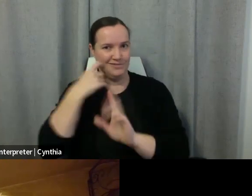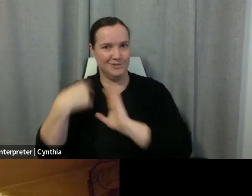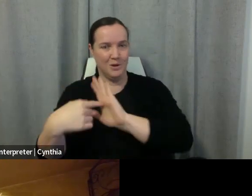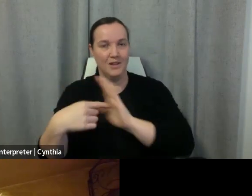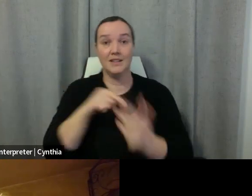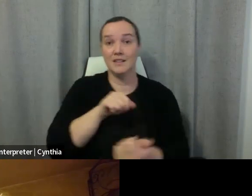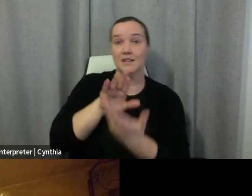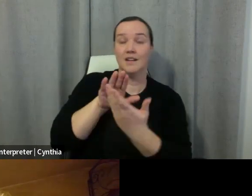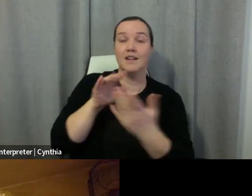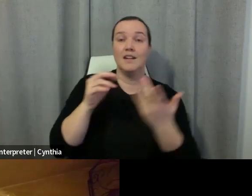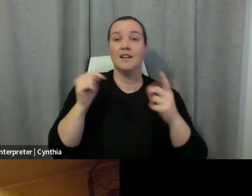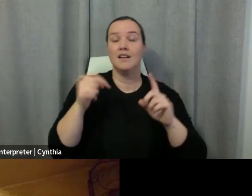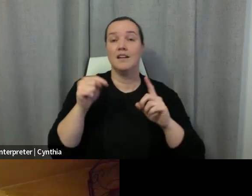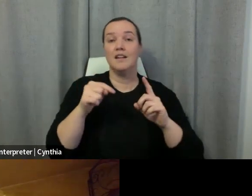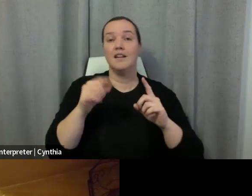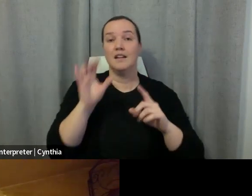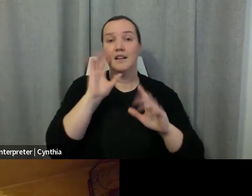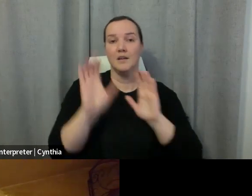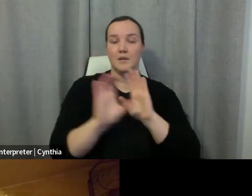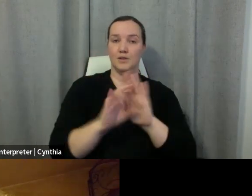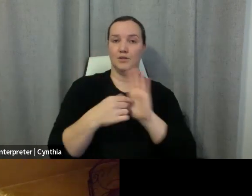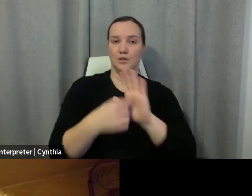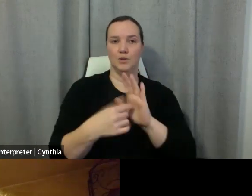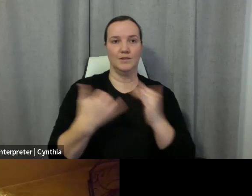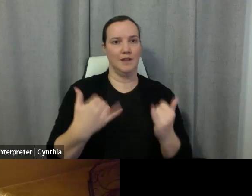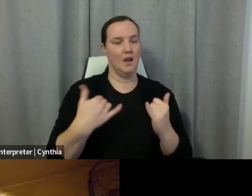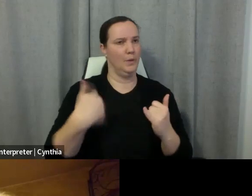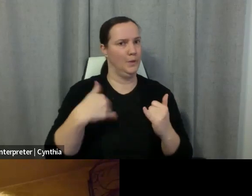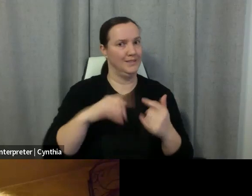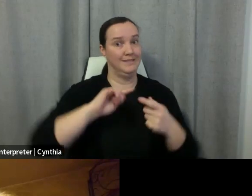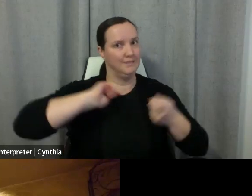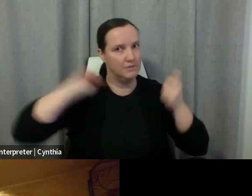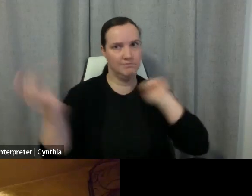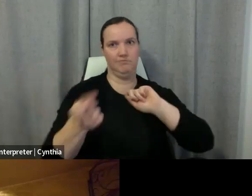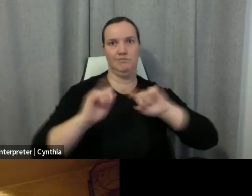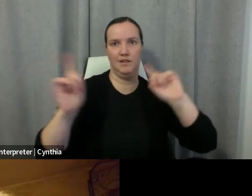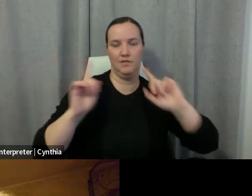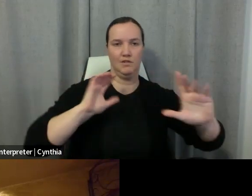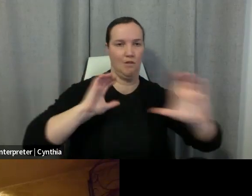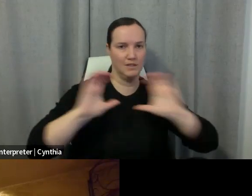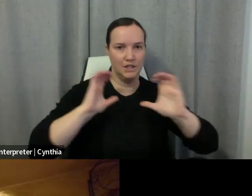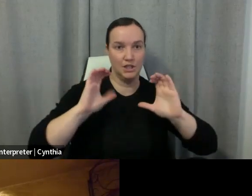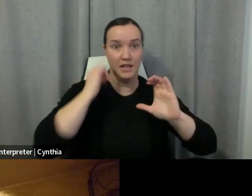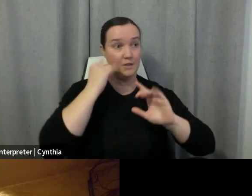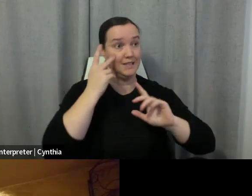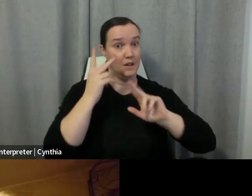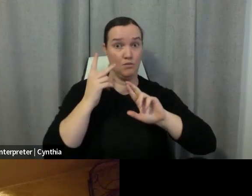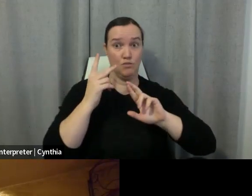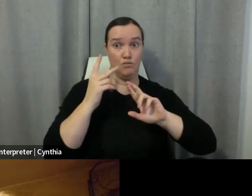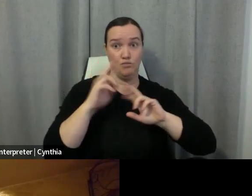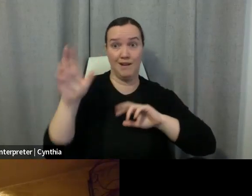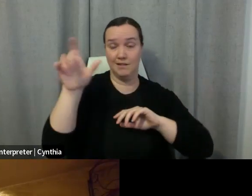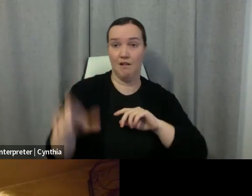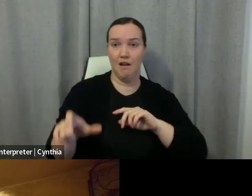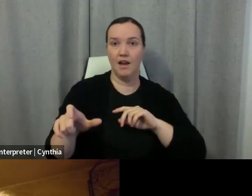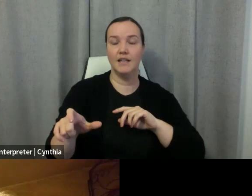image basically is really saying, well, now we're in a whole other conversation about, one, if you look on the right side of the image, you can see that, this other clean